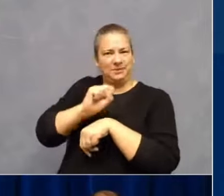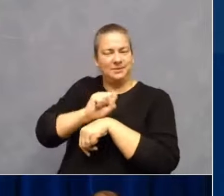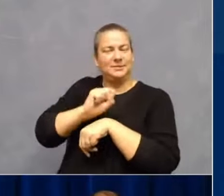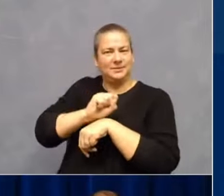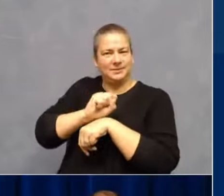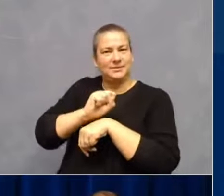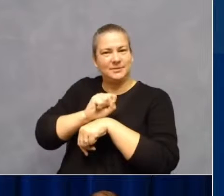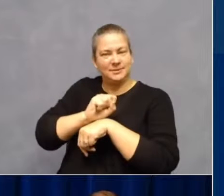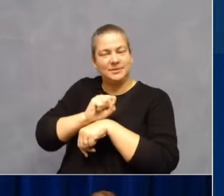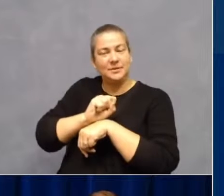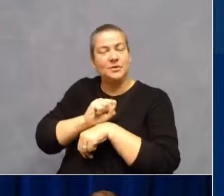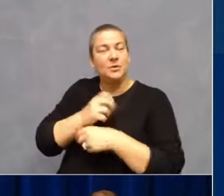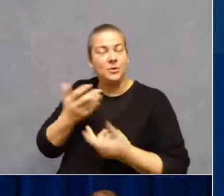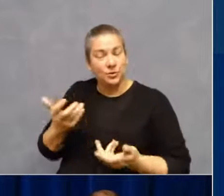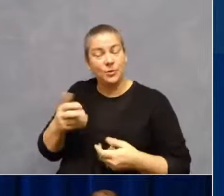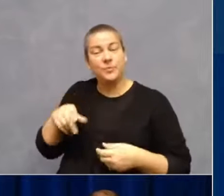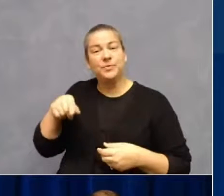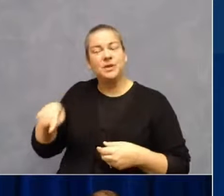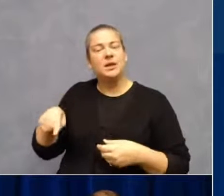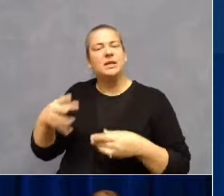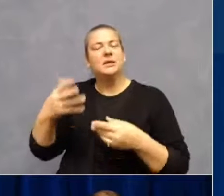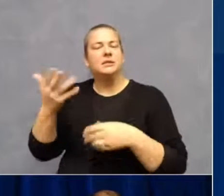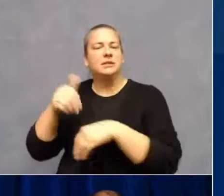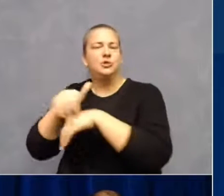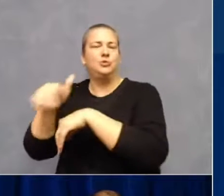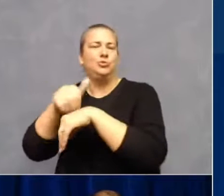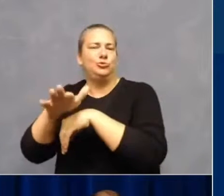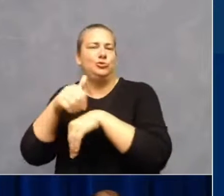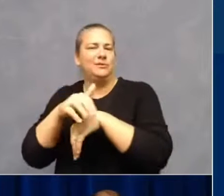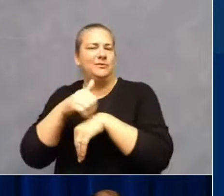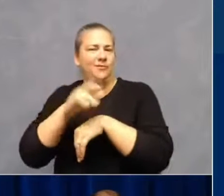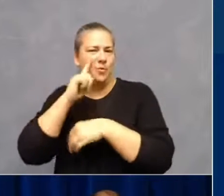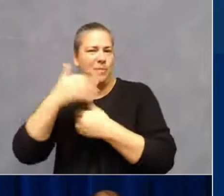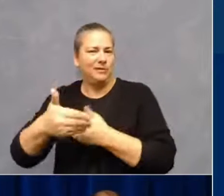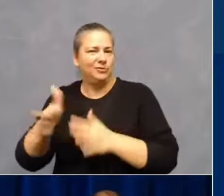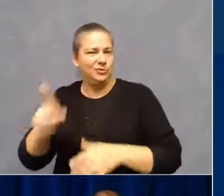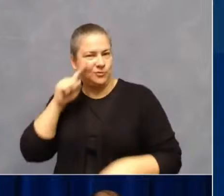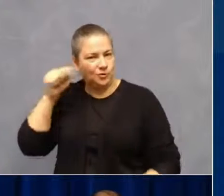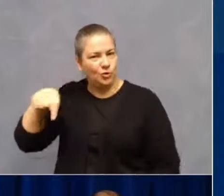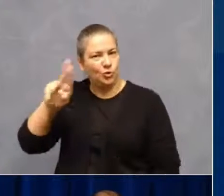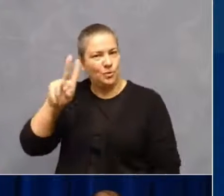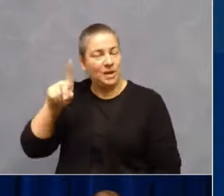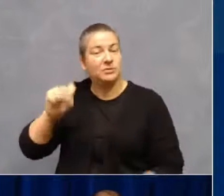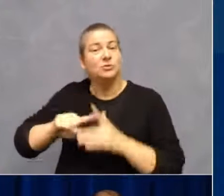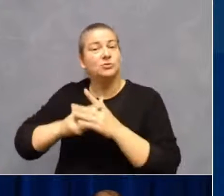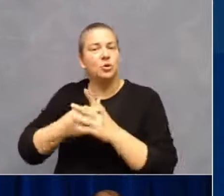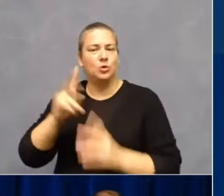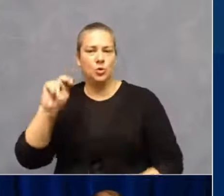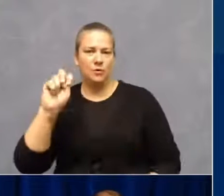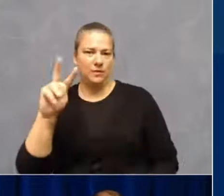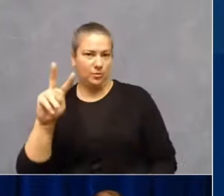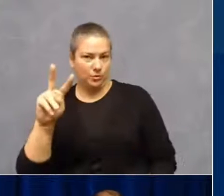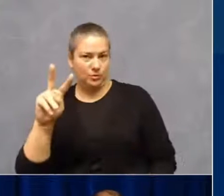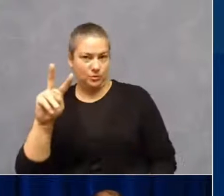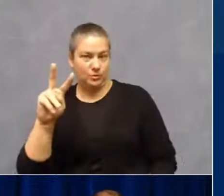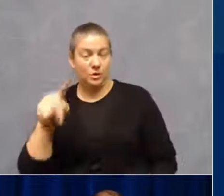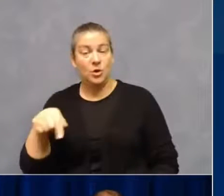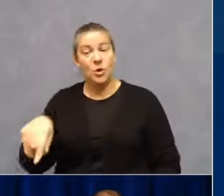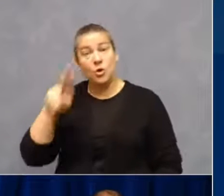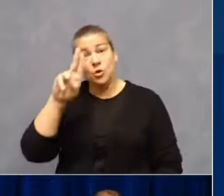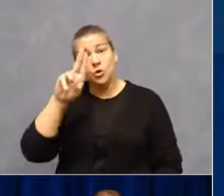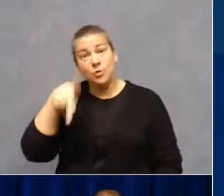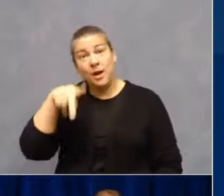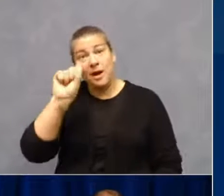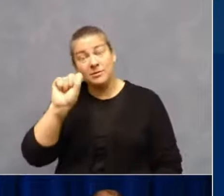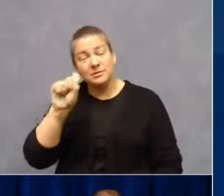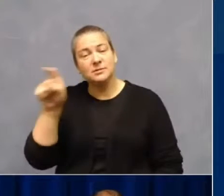The distribution of packages from this facility will begin in November. UPS is planning on reopening the